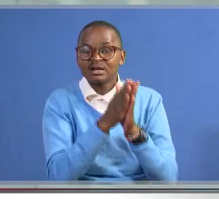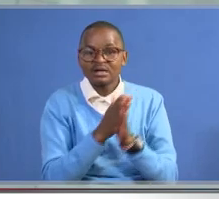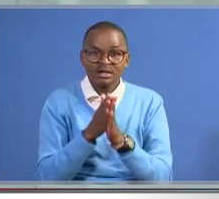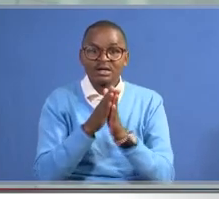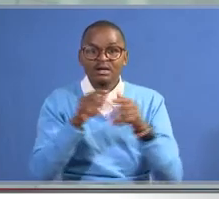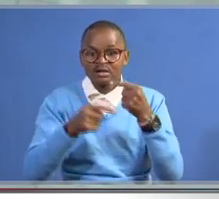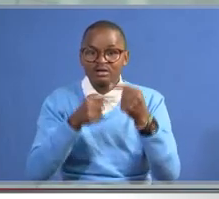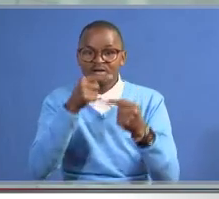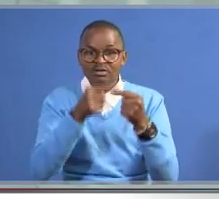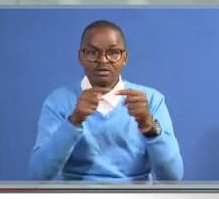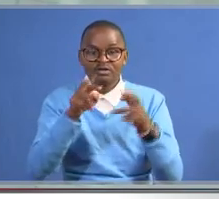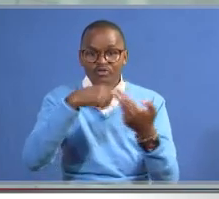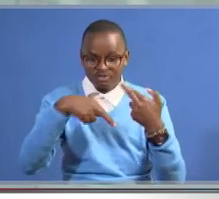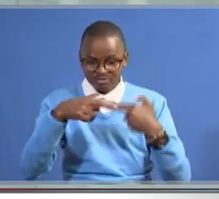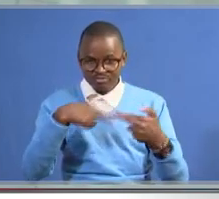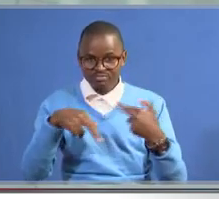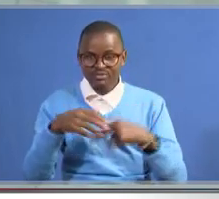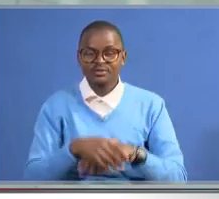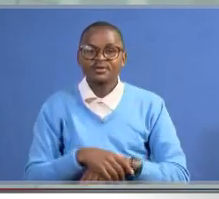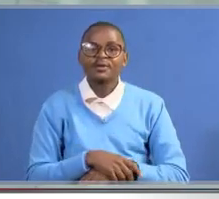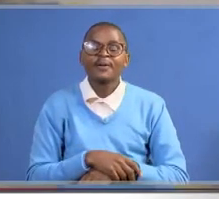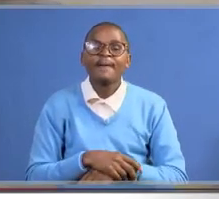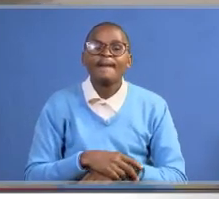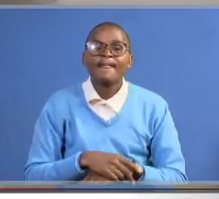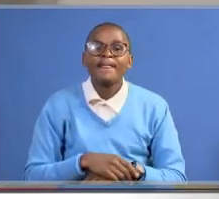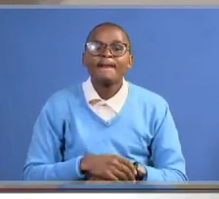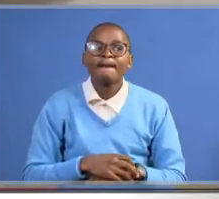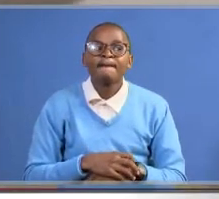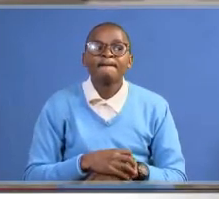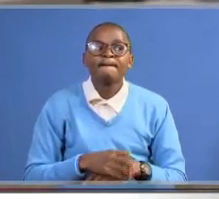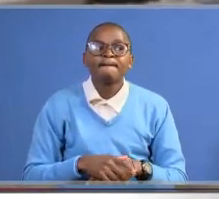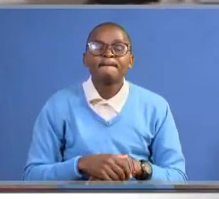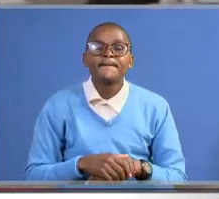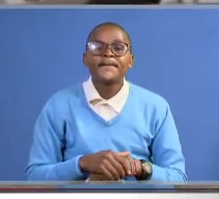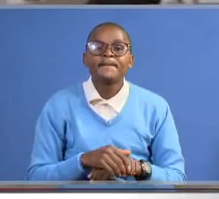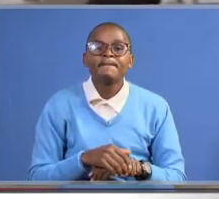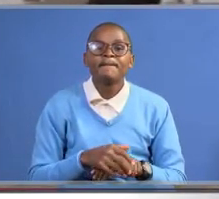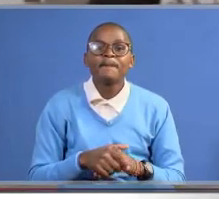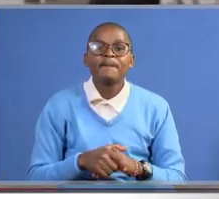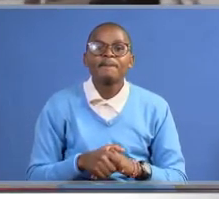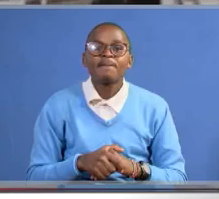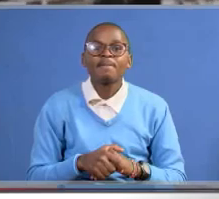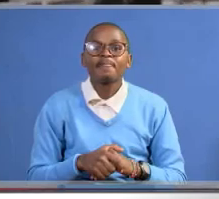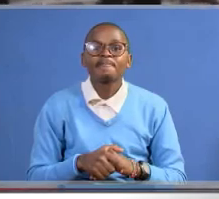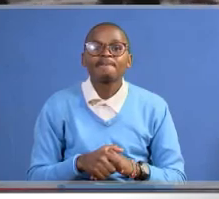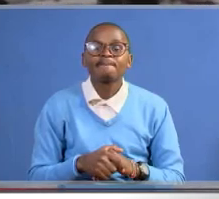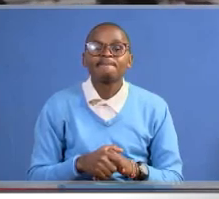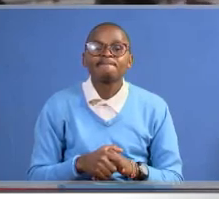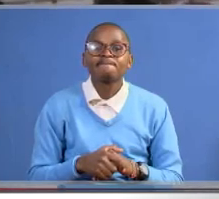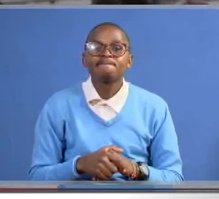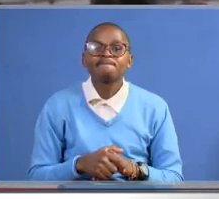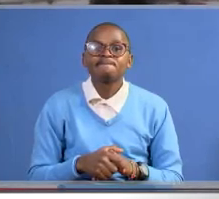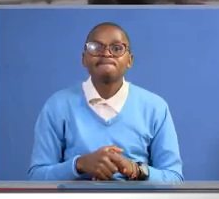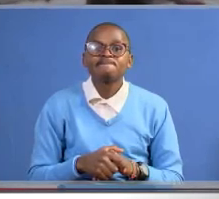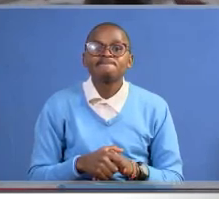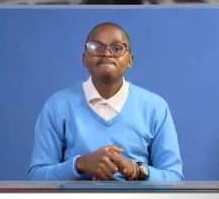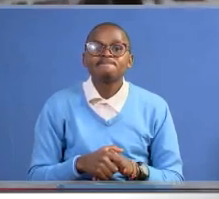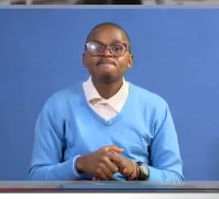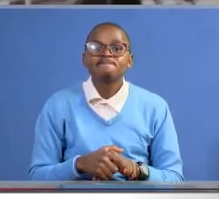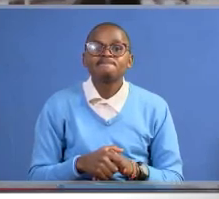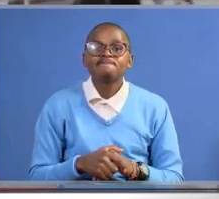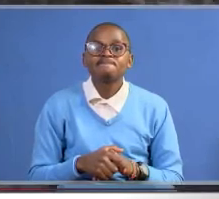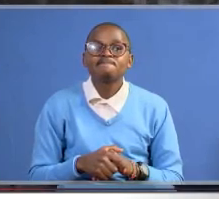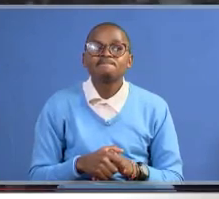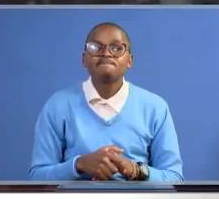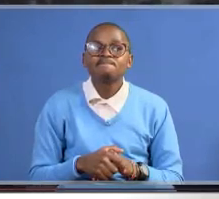Sudan ongoing revolution 40 year old artist Mohammad Ashraf has been in central Khartoum since